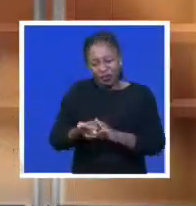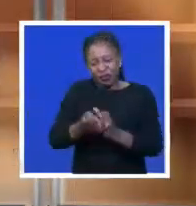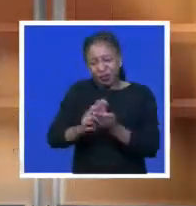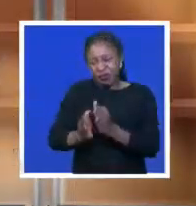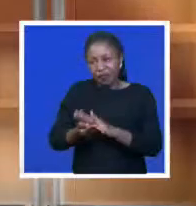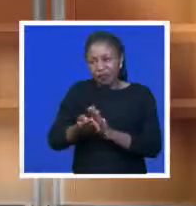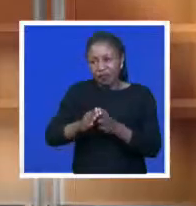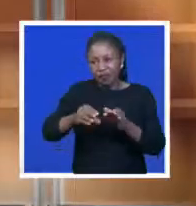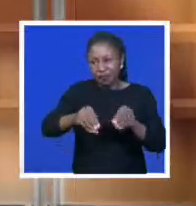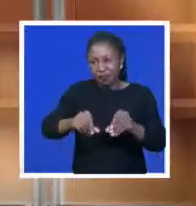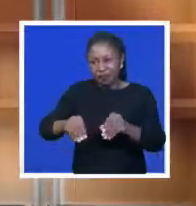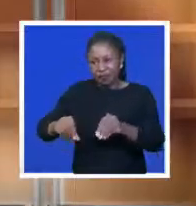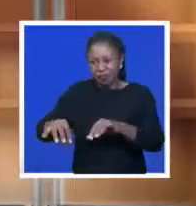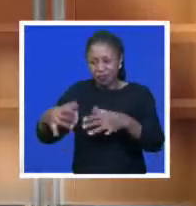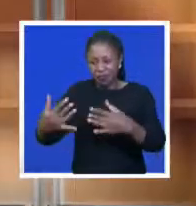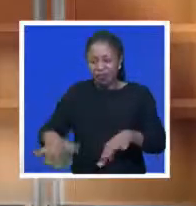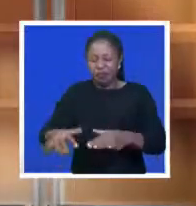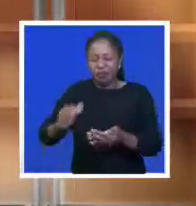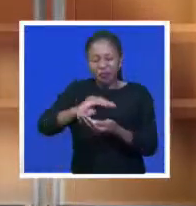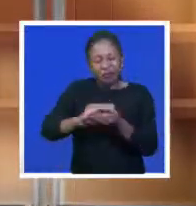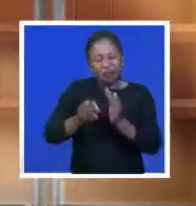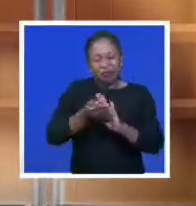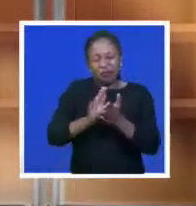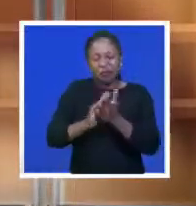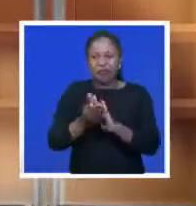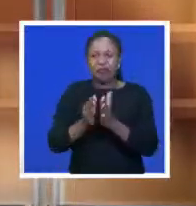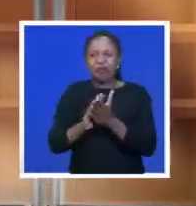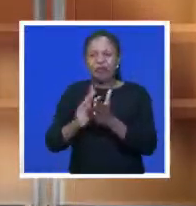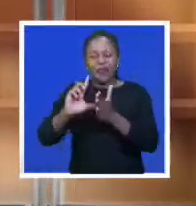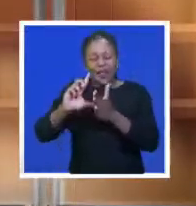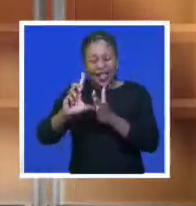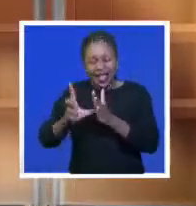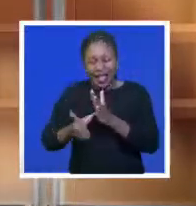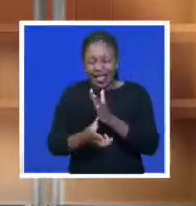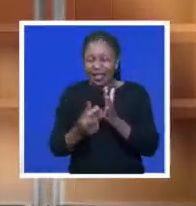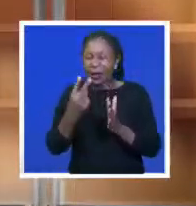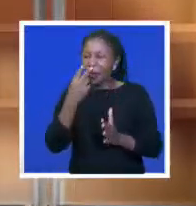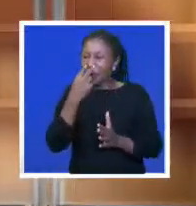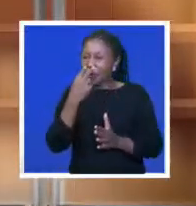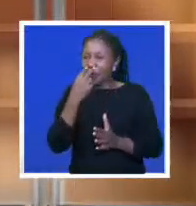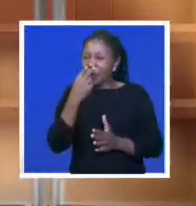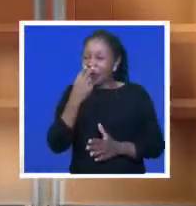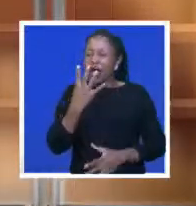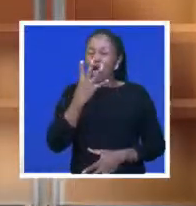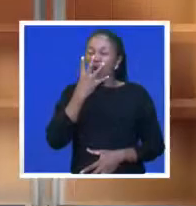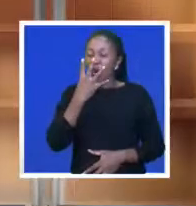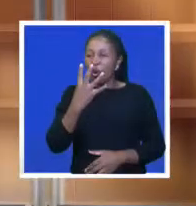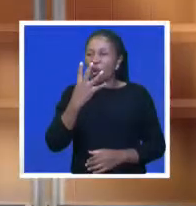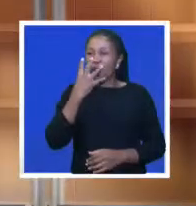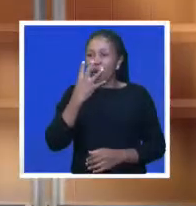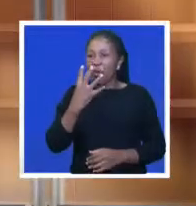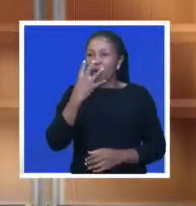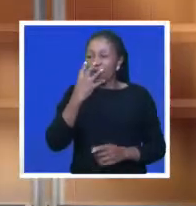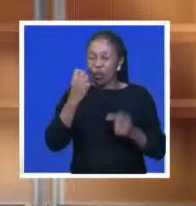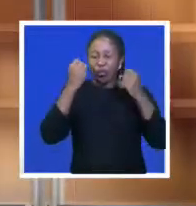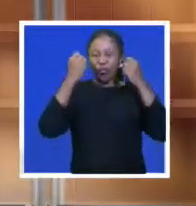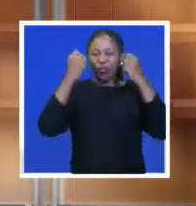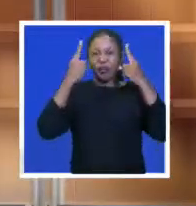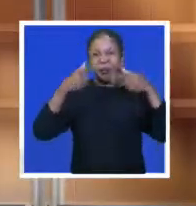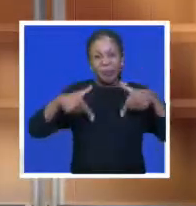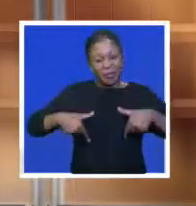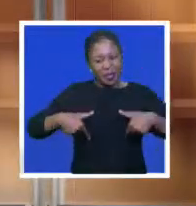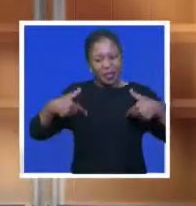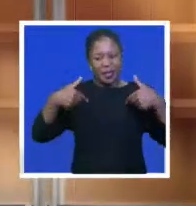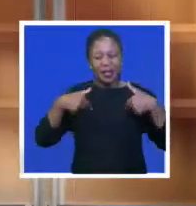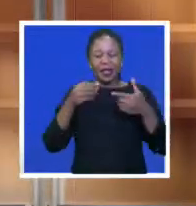life into the nostrils of Adam and he became a living being. So we want to find out now, did God do